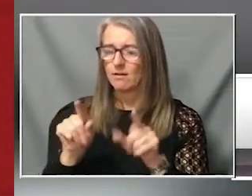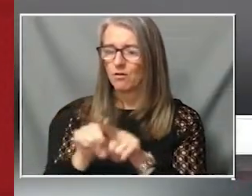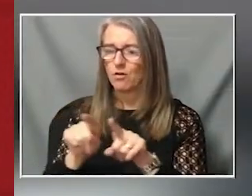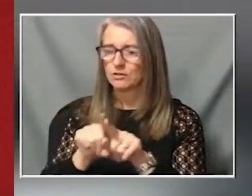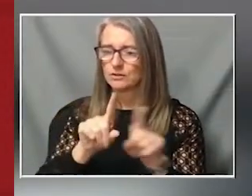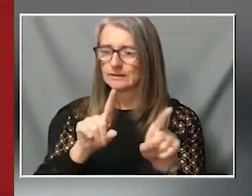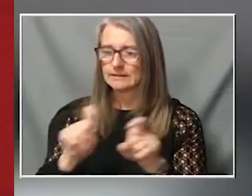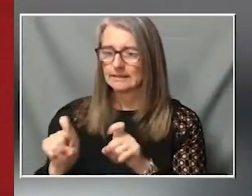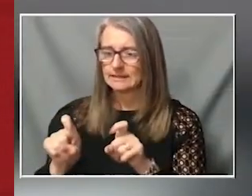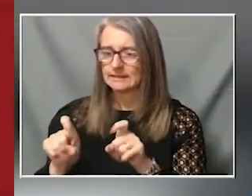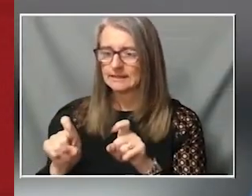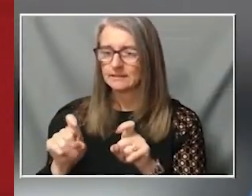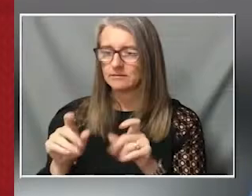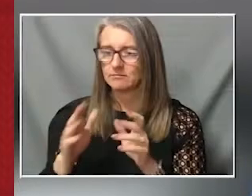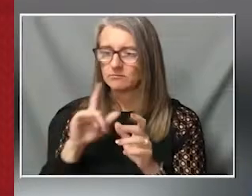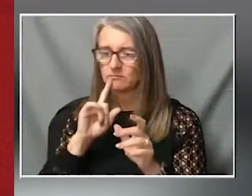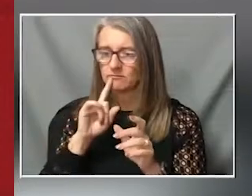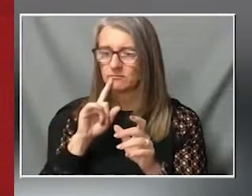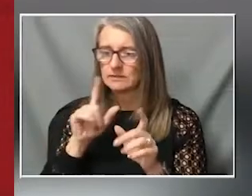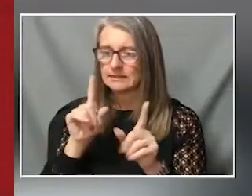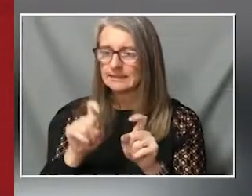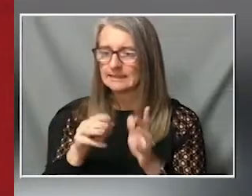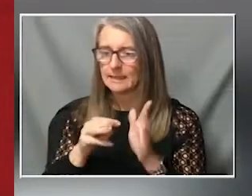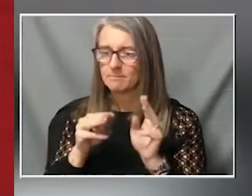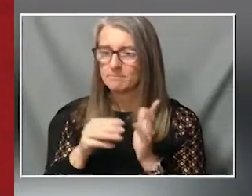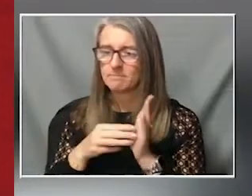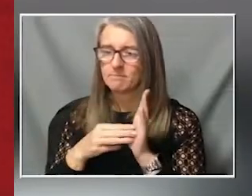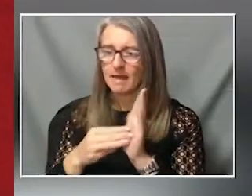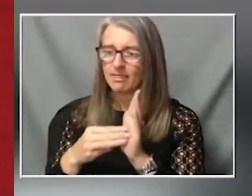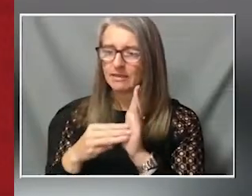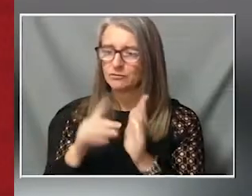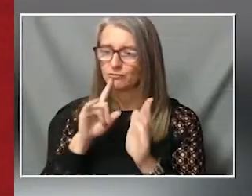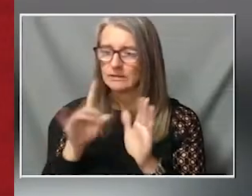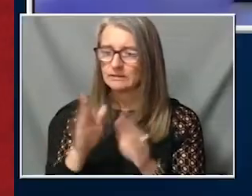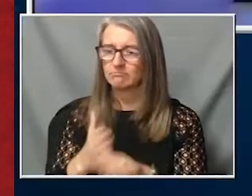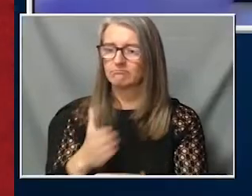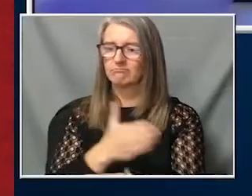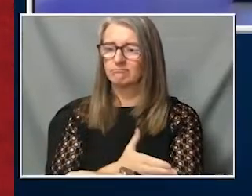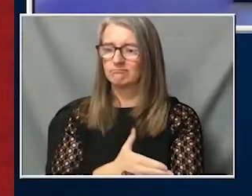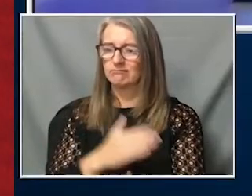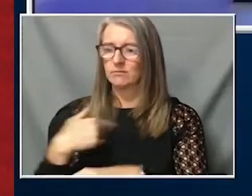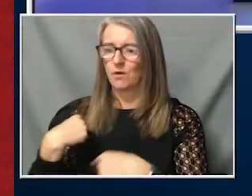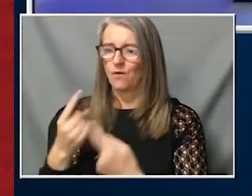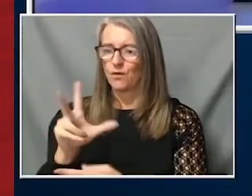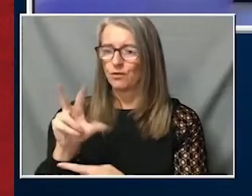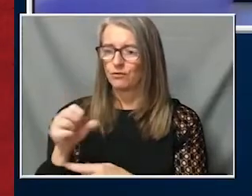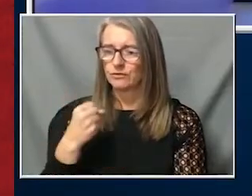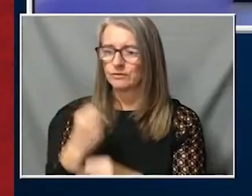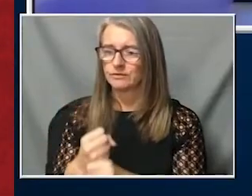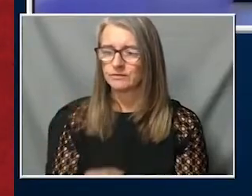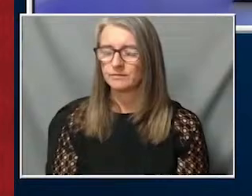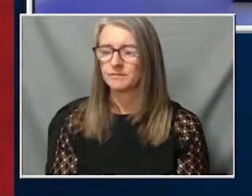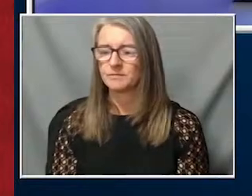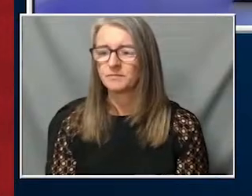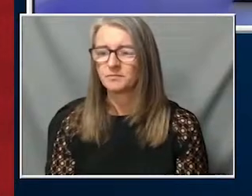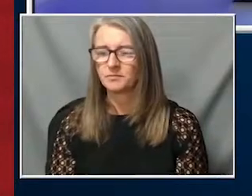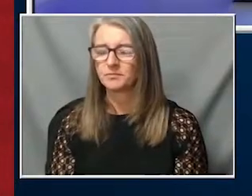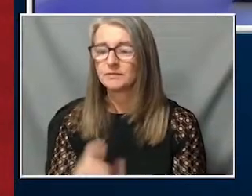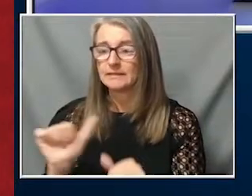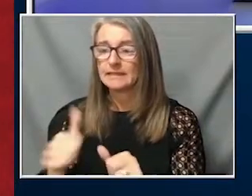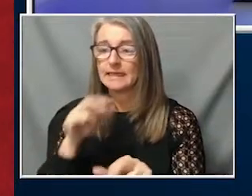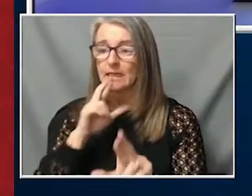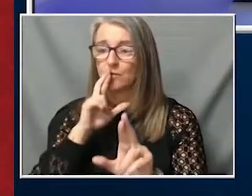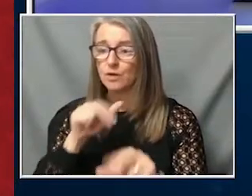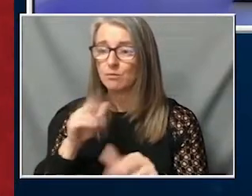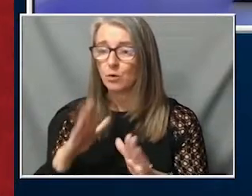testing methodologies have really gotten better over the last 30 years. Let's check and see if we have any recorder questions on the line